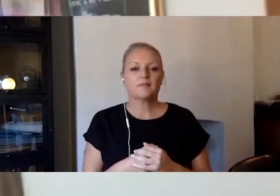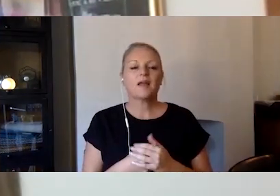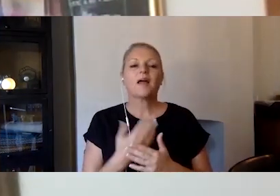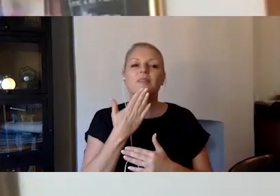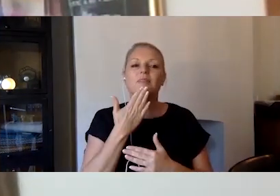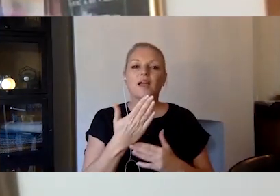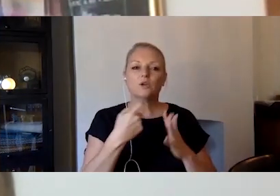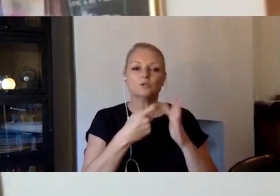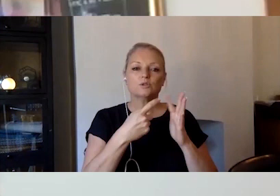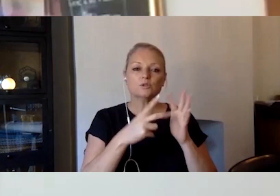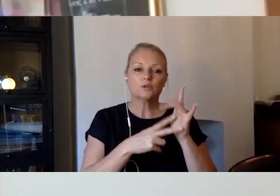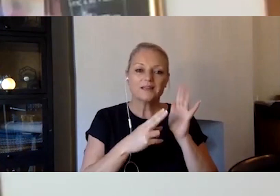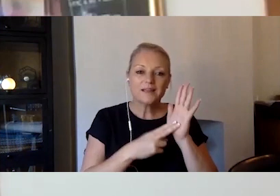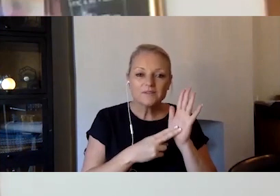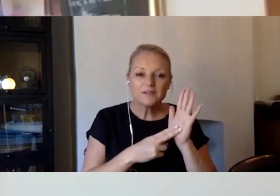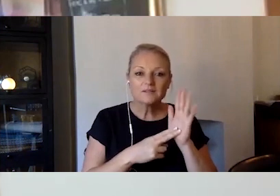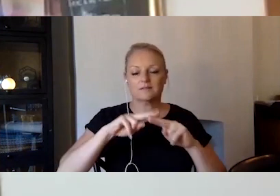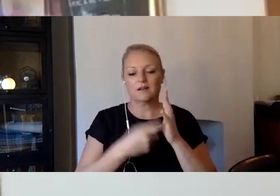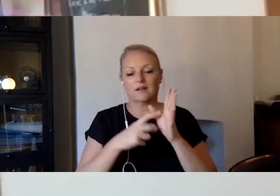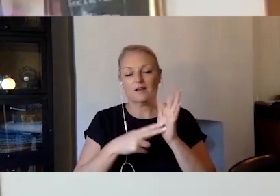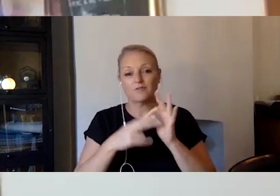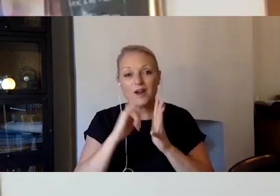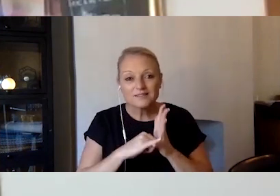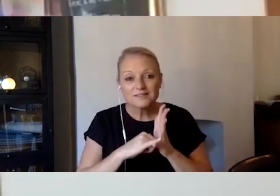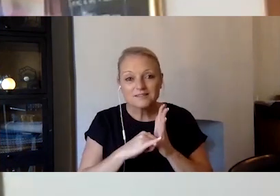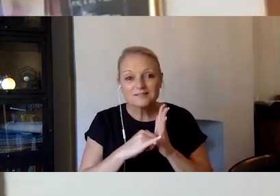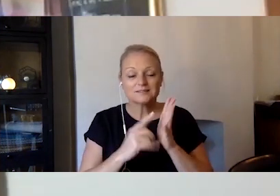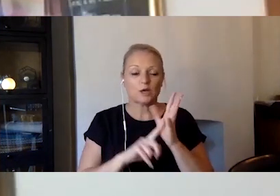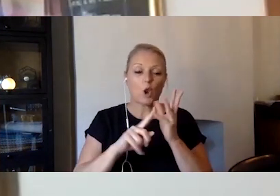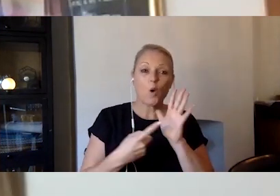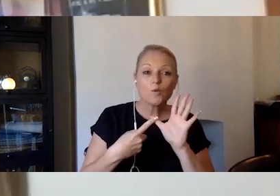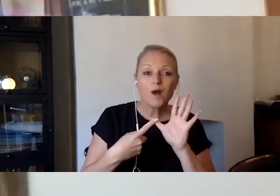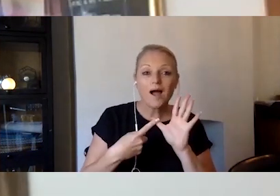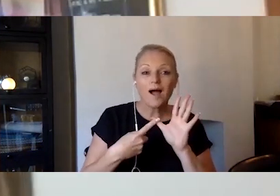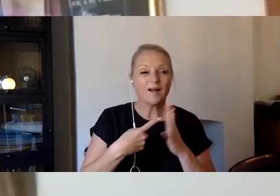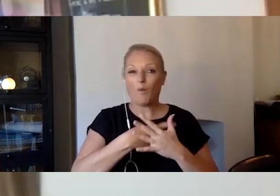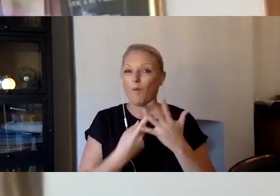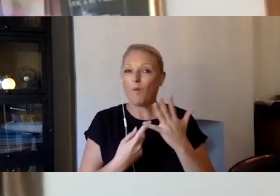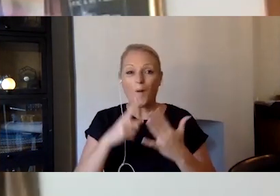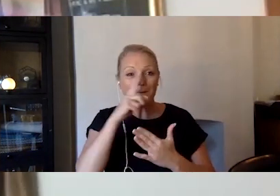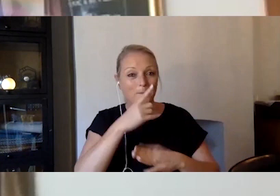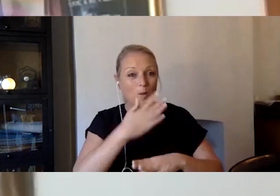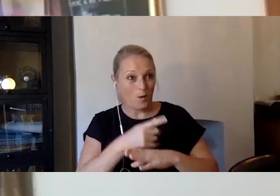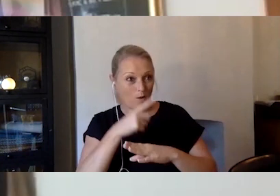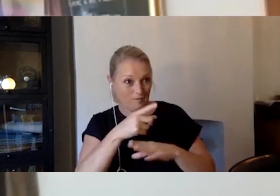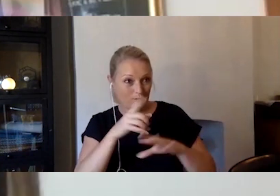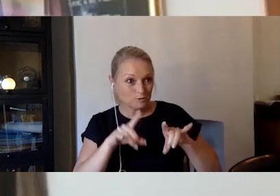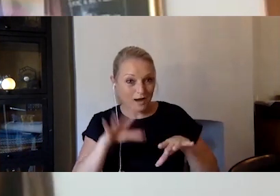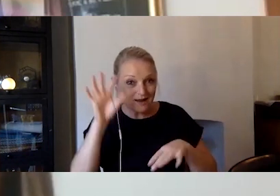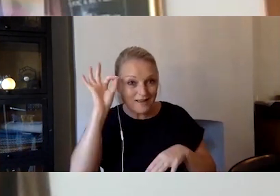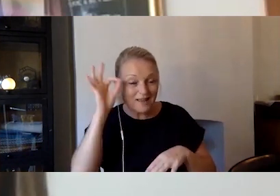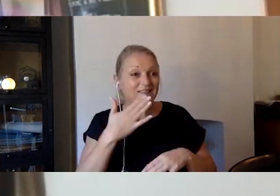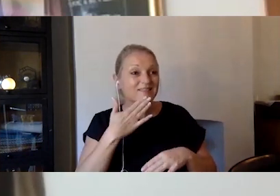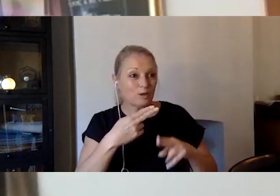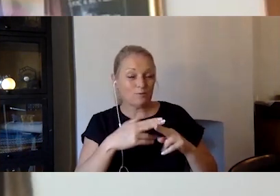and everyone at the Australia Council for your incredible work and also for inviting us to be a part of